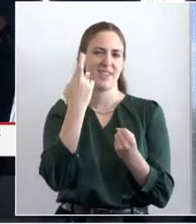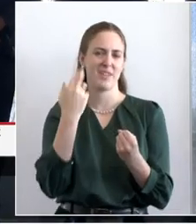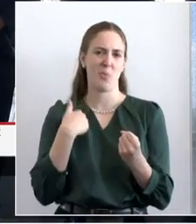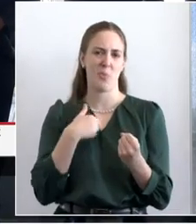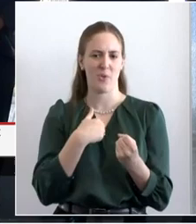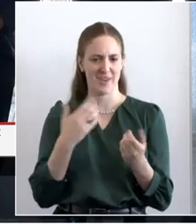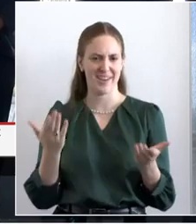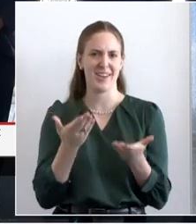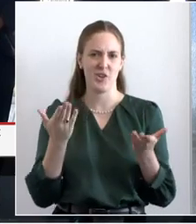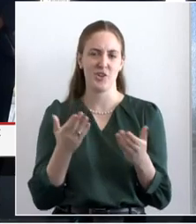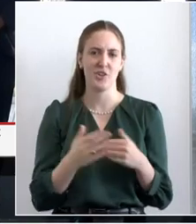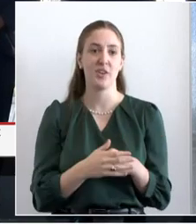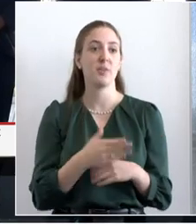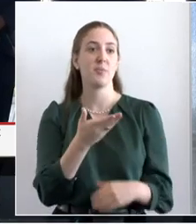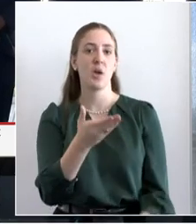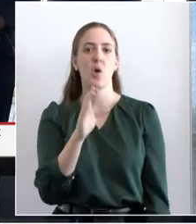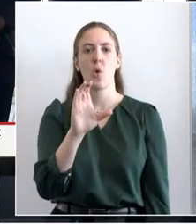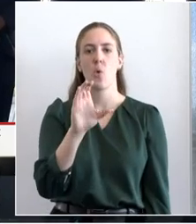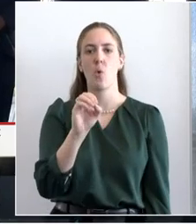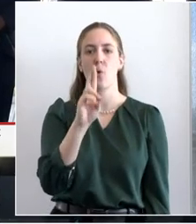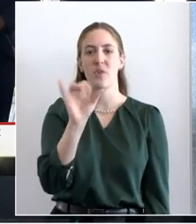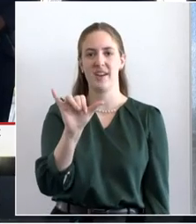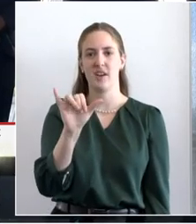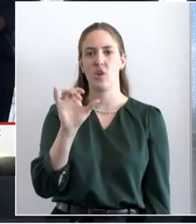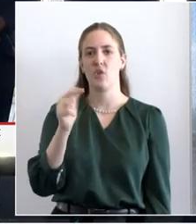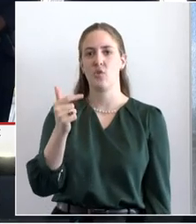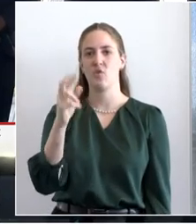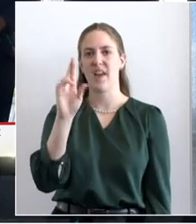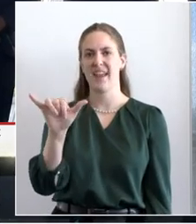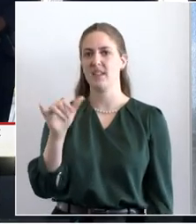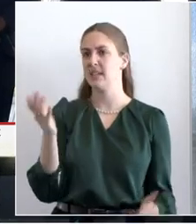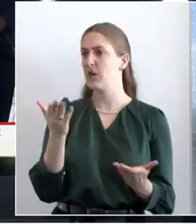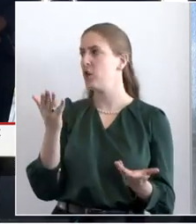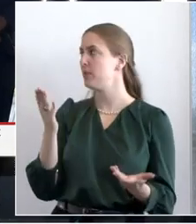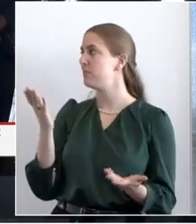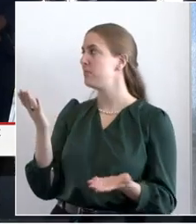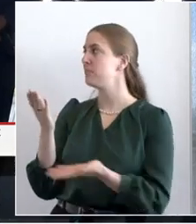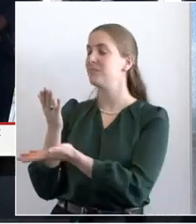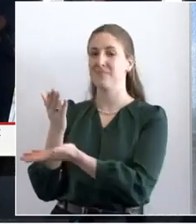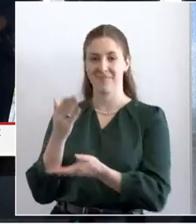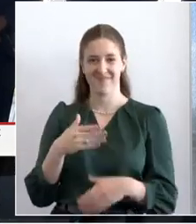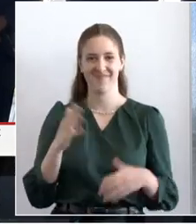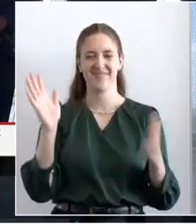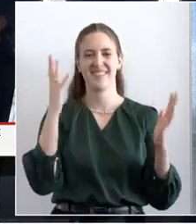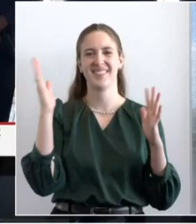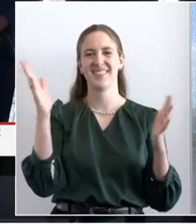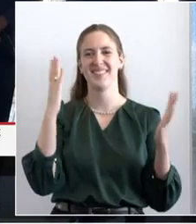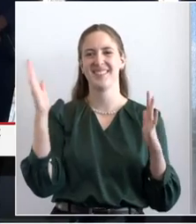that we're in, and that's Corey Gray. Is Corey around? Corey around? Corey.